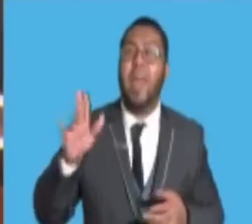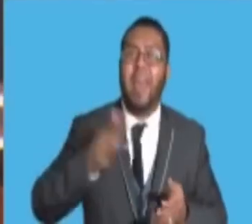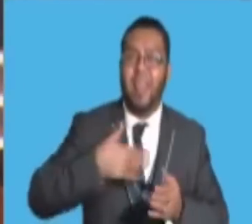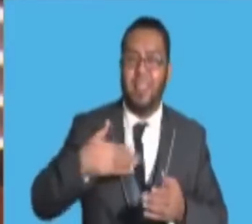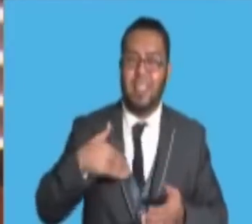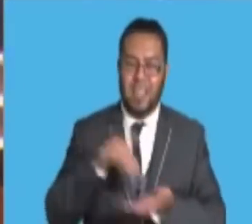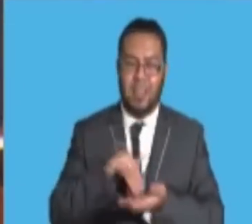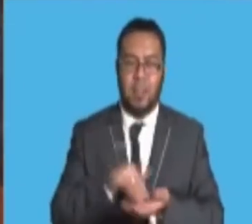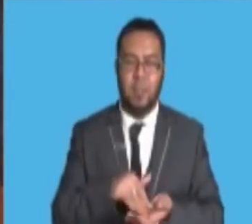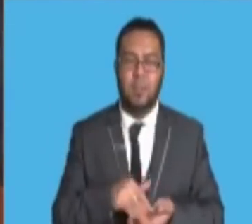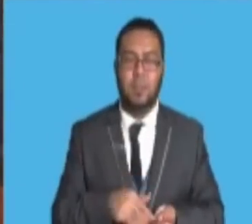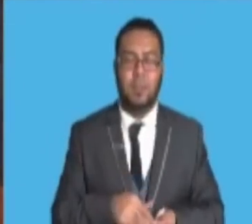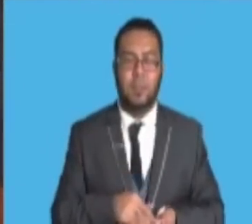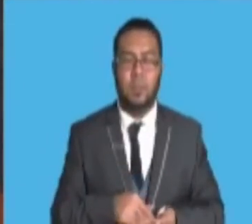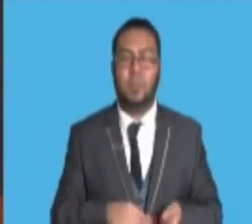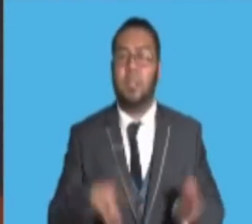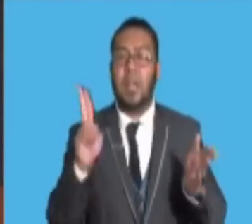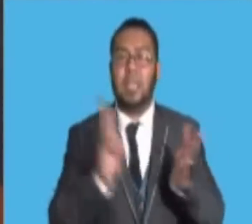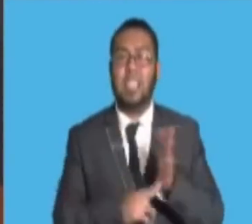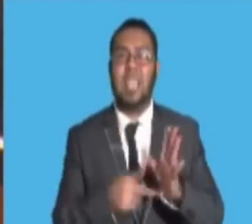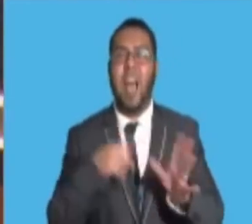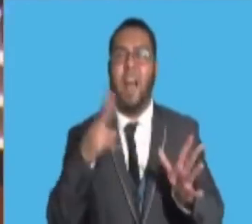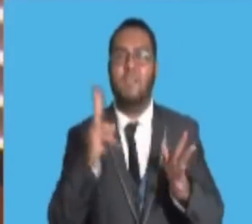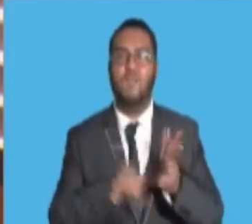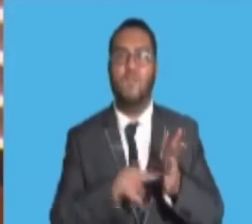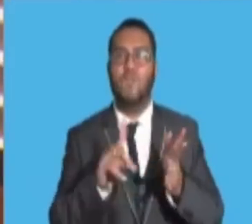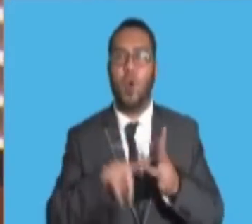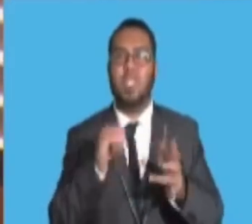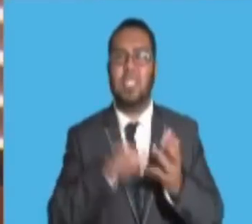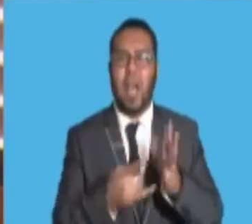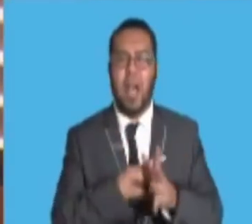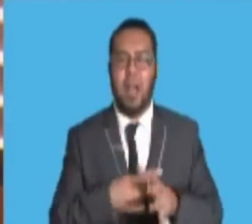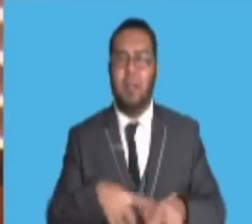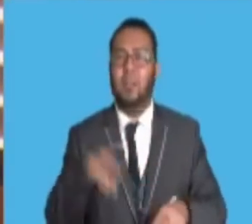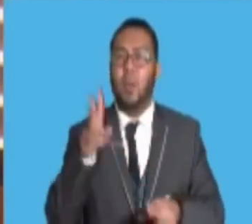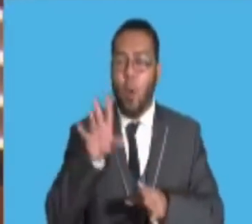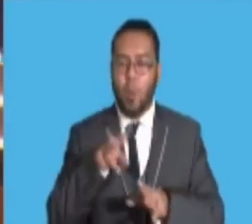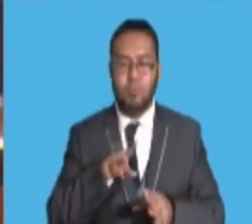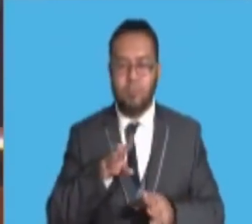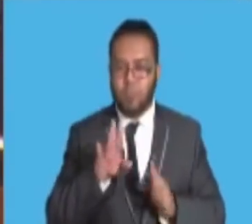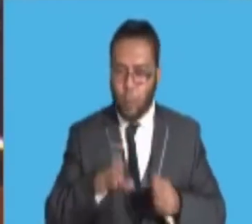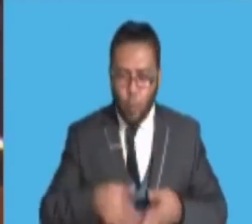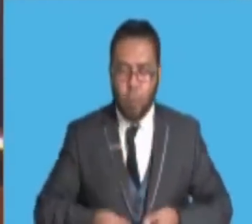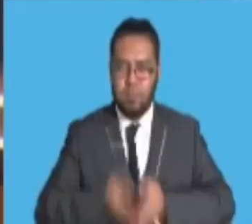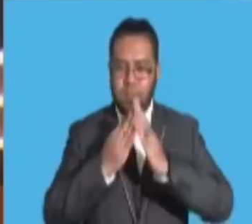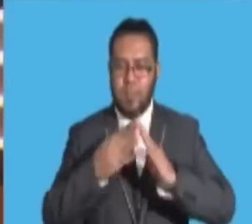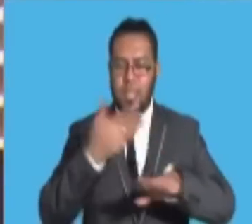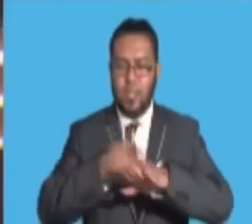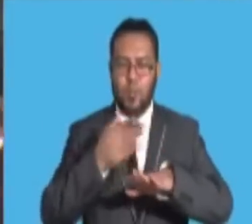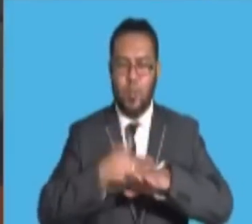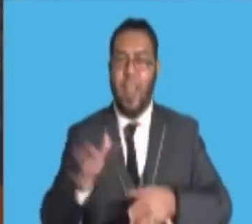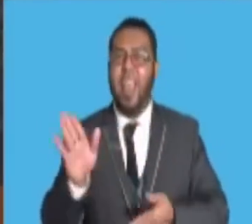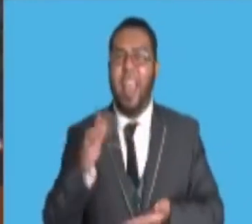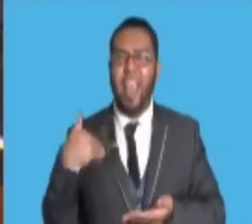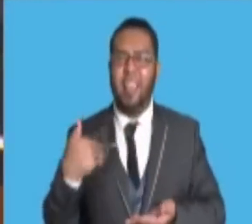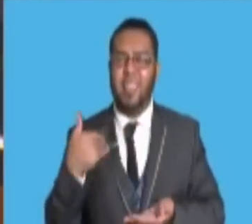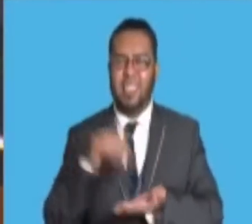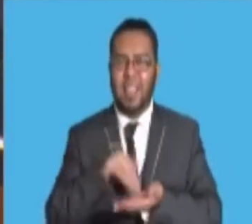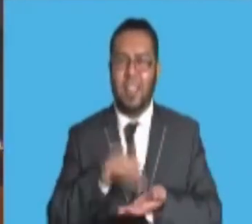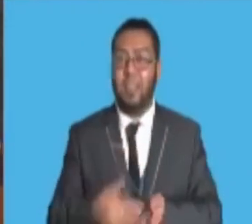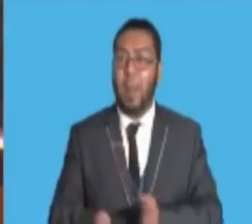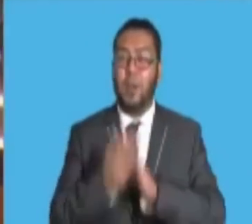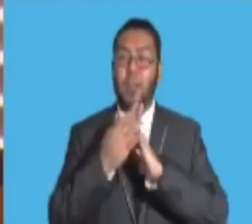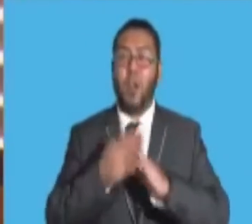my mother's hospital, Nabosa Subdivisional Hospital. Health centres will be built in new areas and the upgrading of the Lambasa